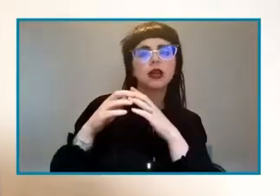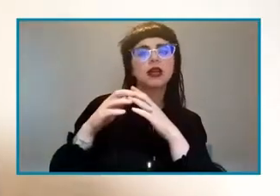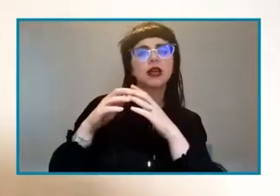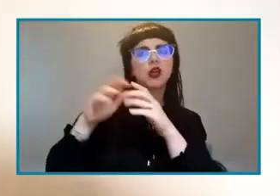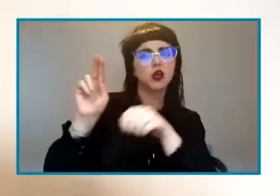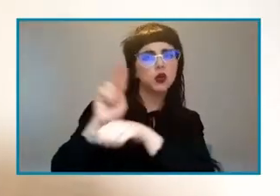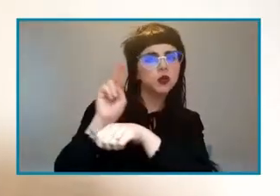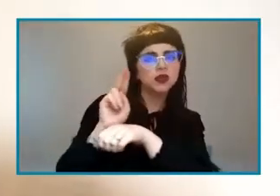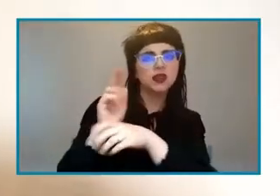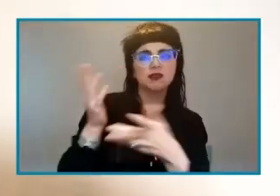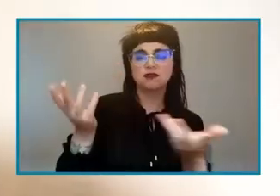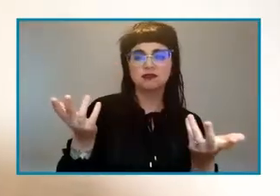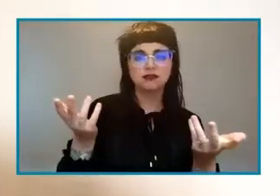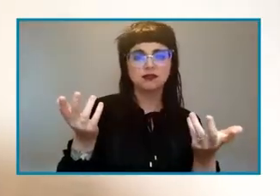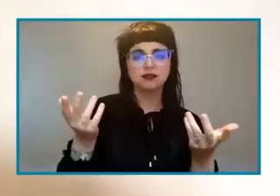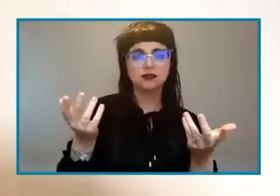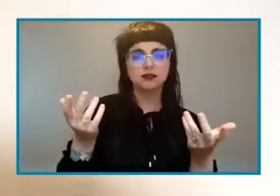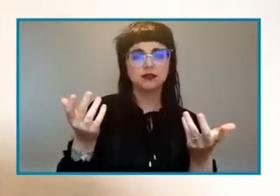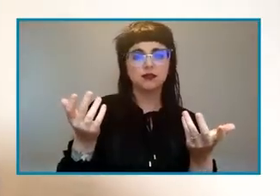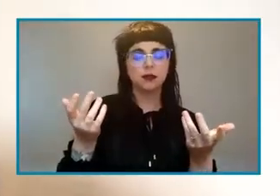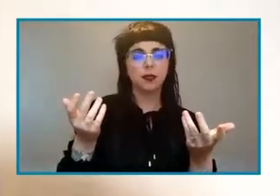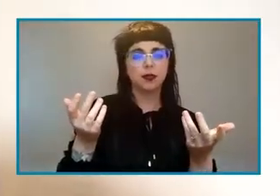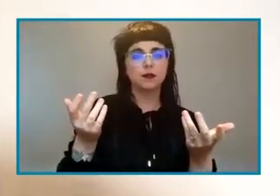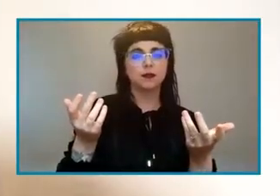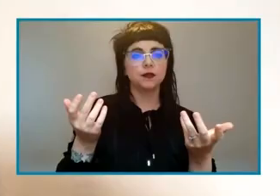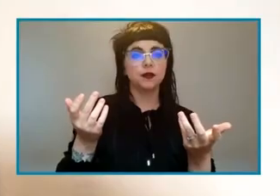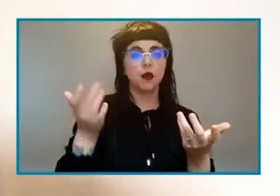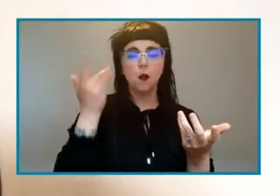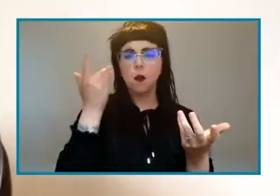so that we can help out with,